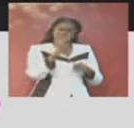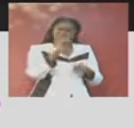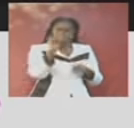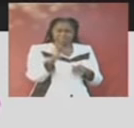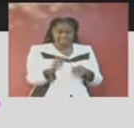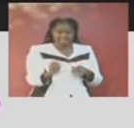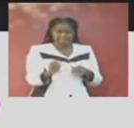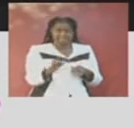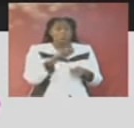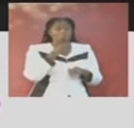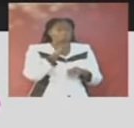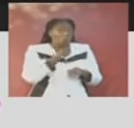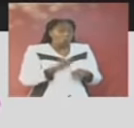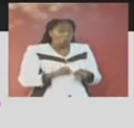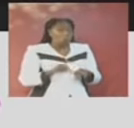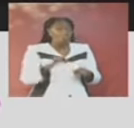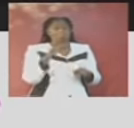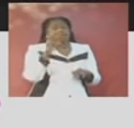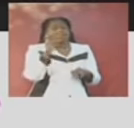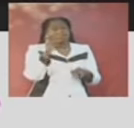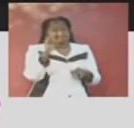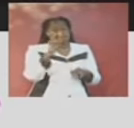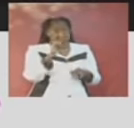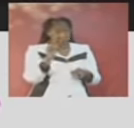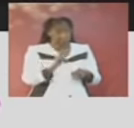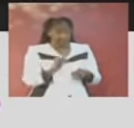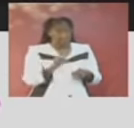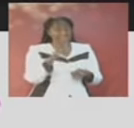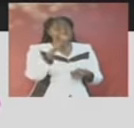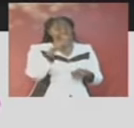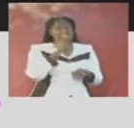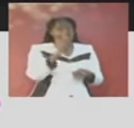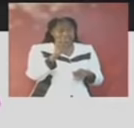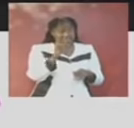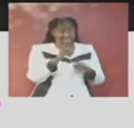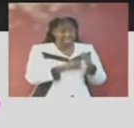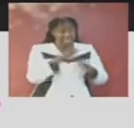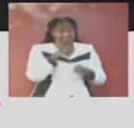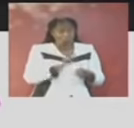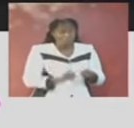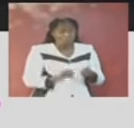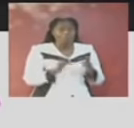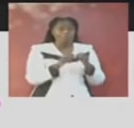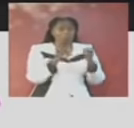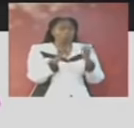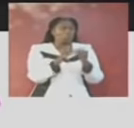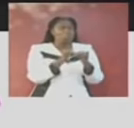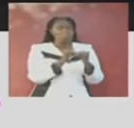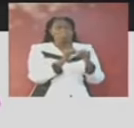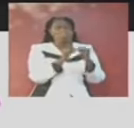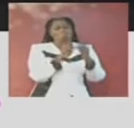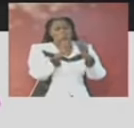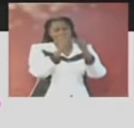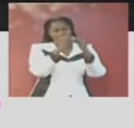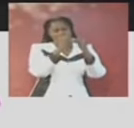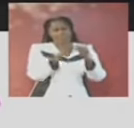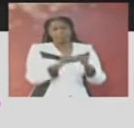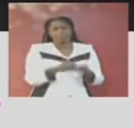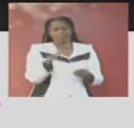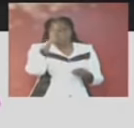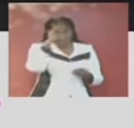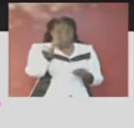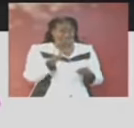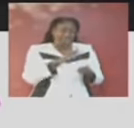plus being 13.8, nearly 14%, with men outnumbering women slightly and accounting